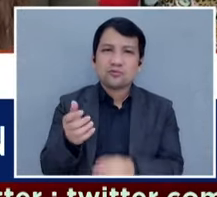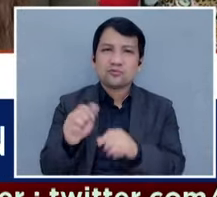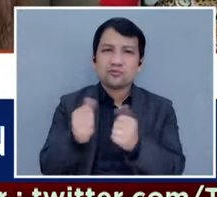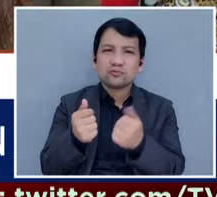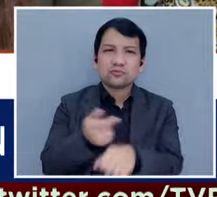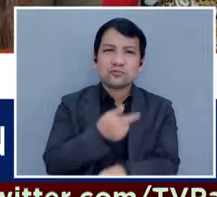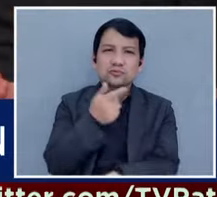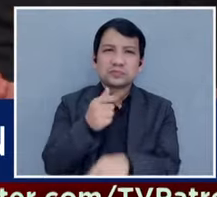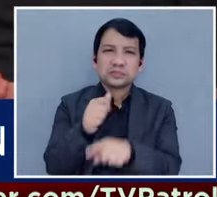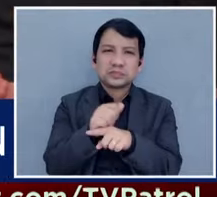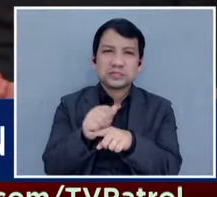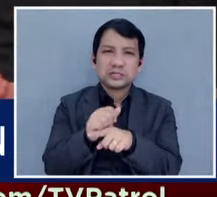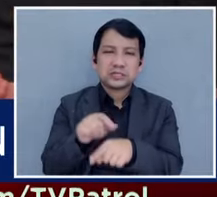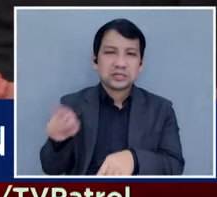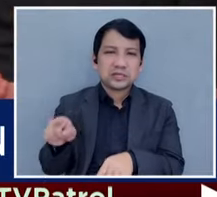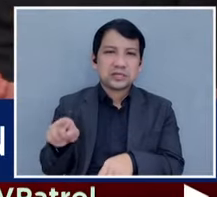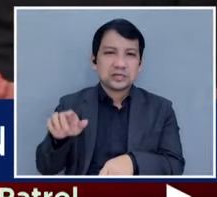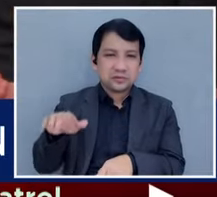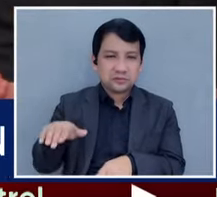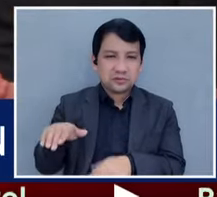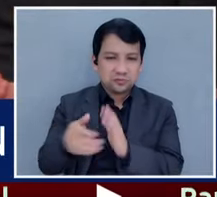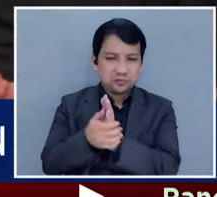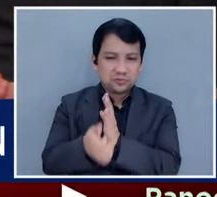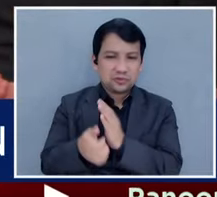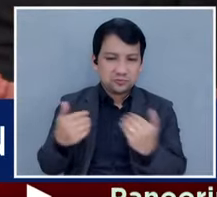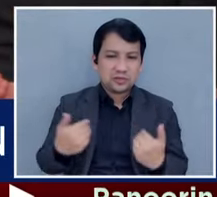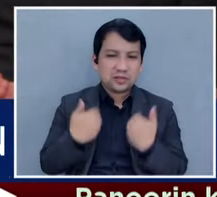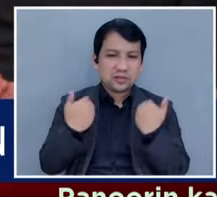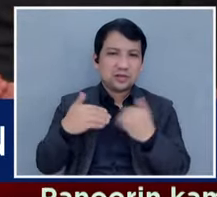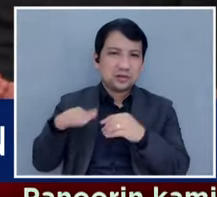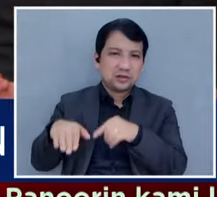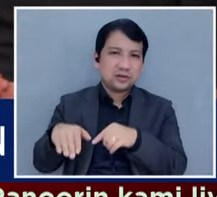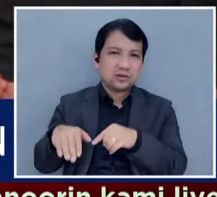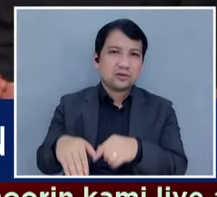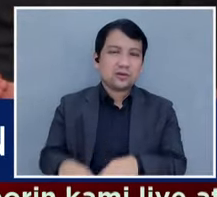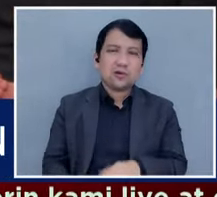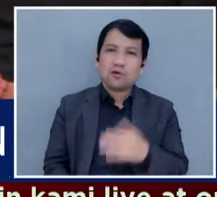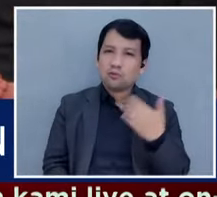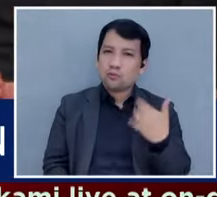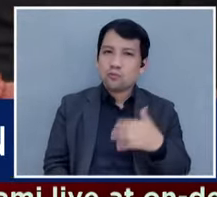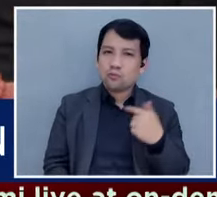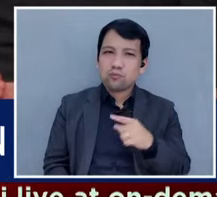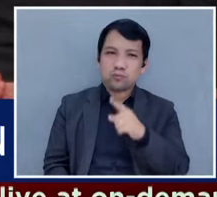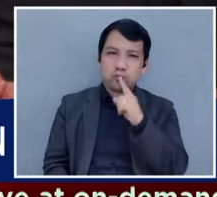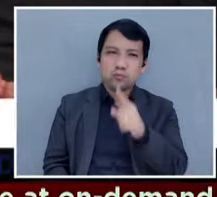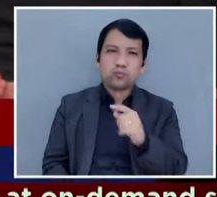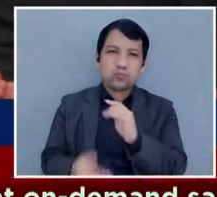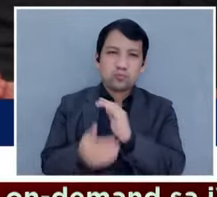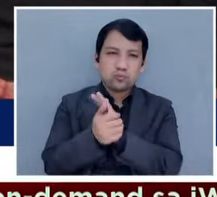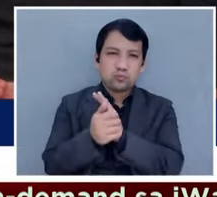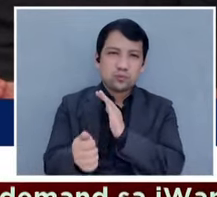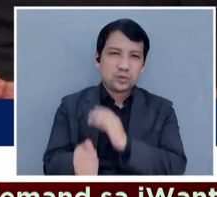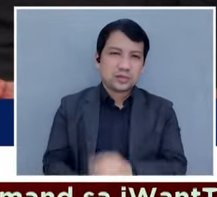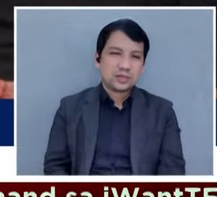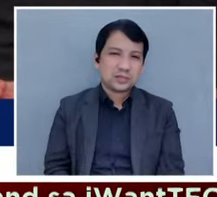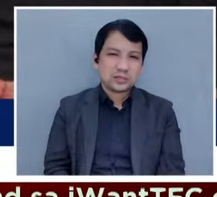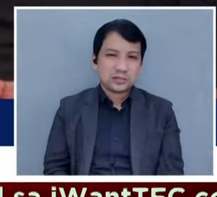what can you say about this talented young actress? Well, she is extremely talented, as we found out when we were shooting in